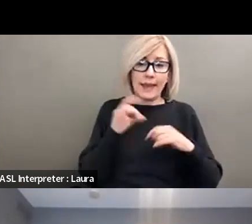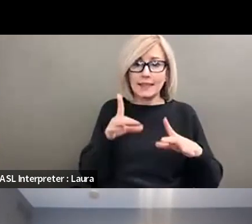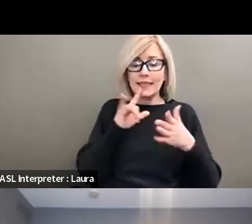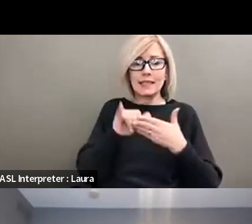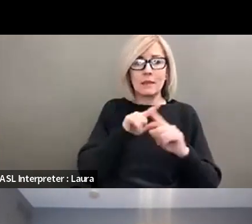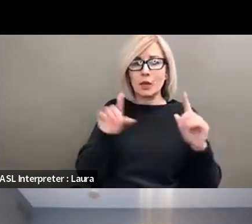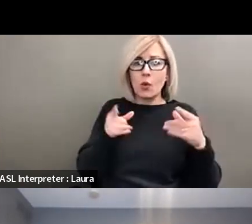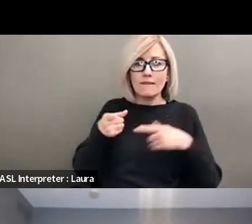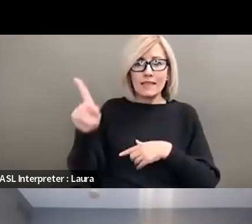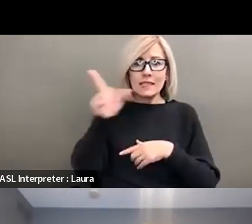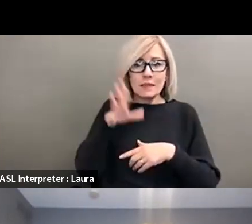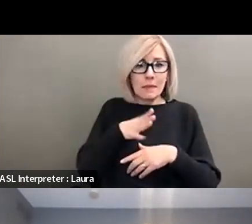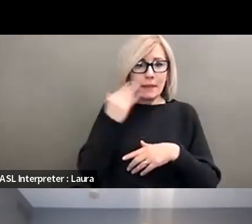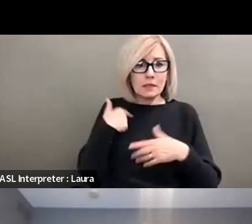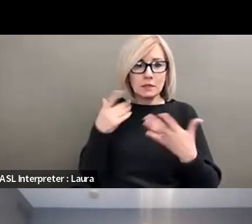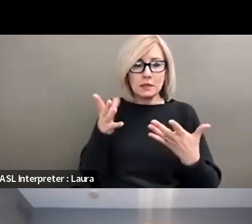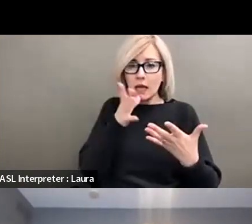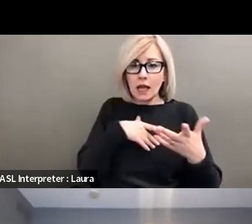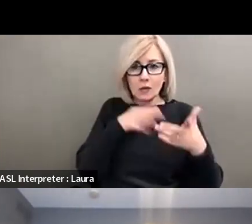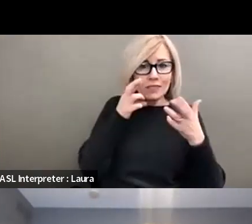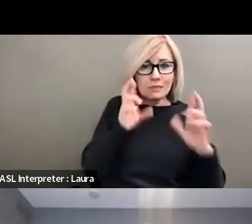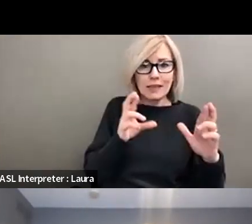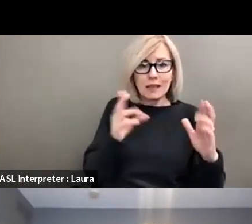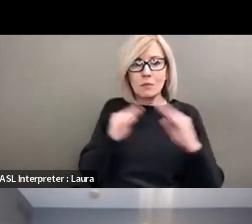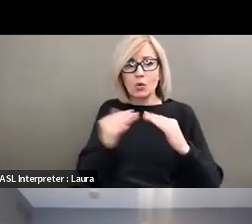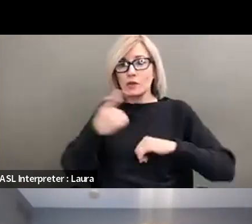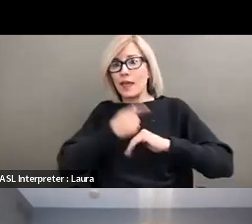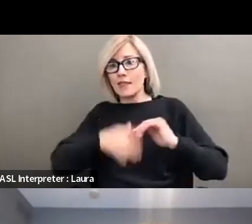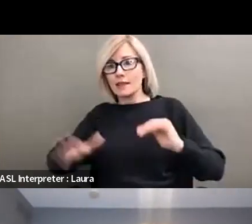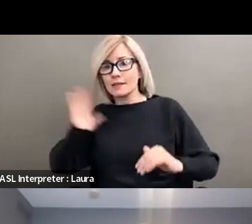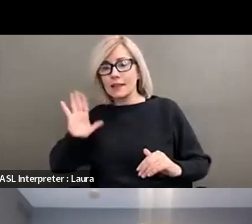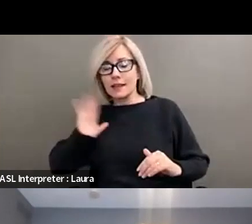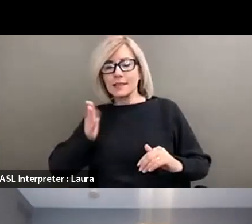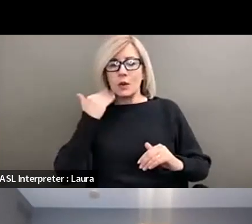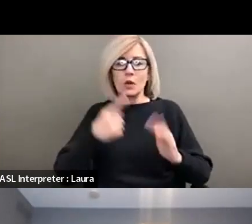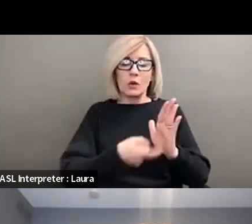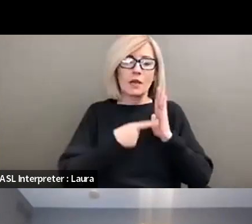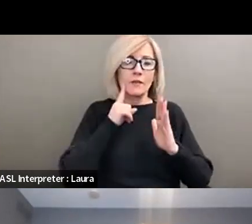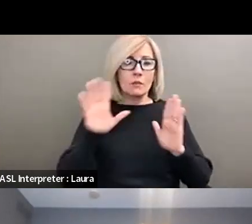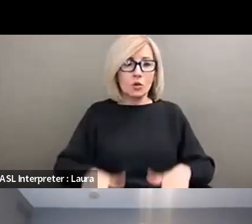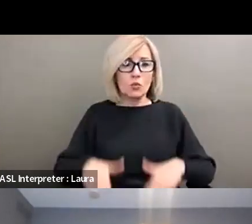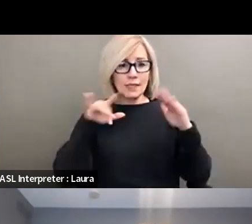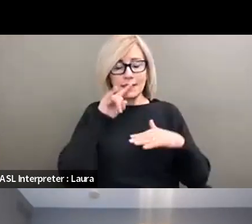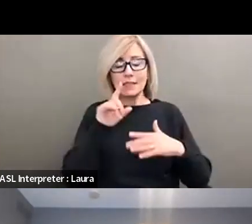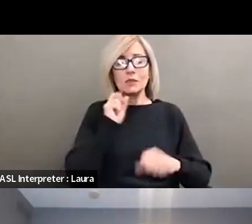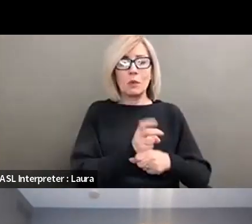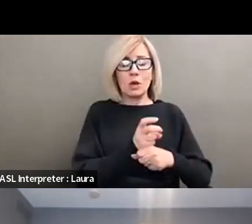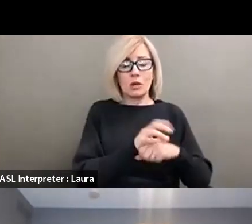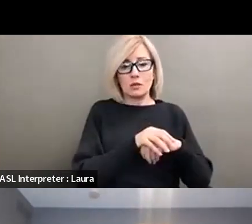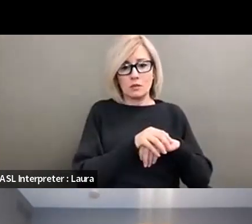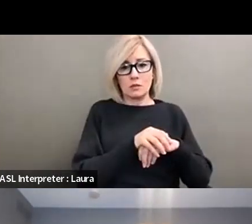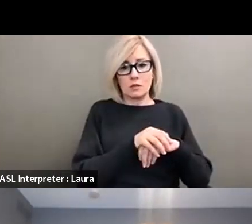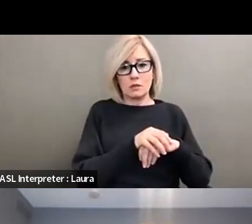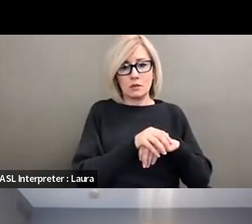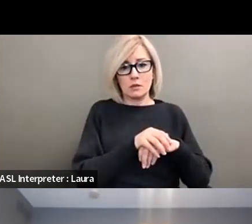it's no offense to women, because women, I respect them more today than I ever have, because I know what it takes for them to raise these kids. It's so hard.